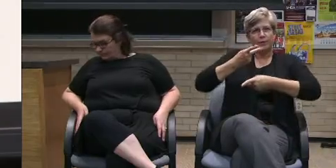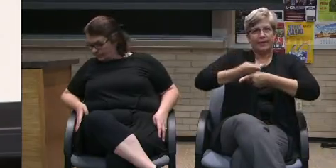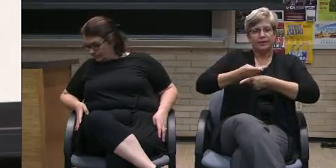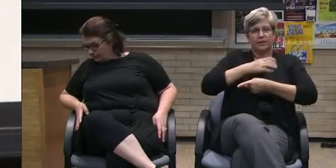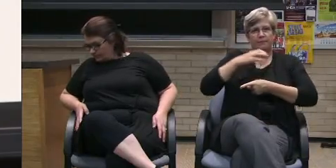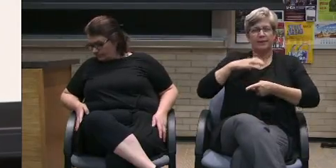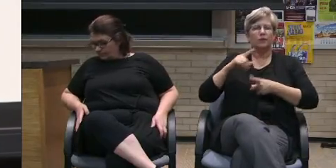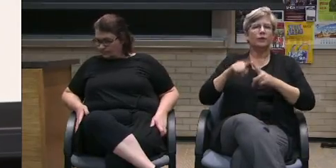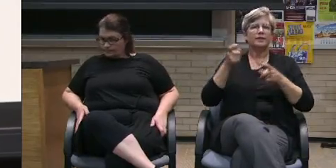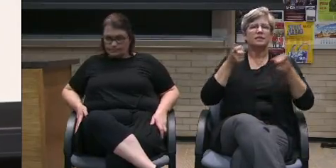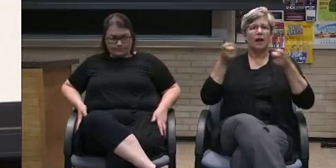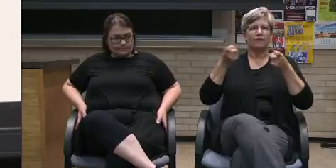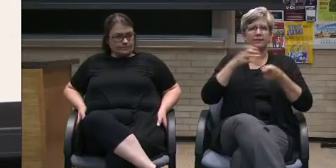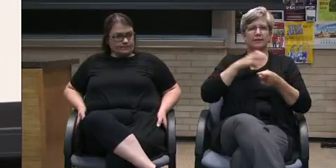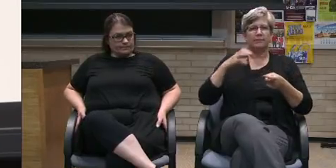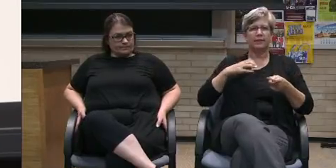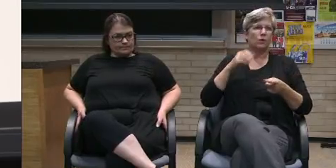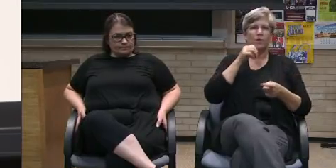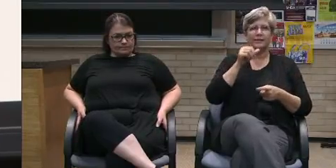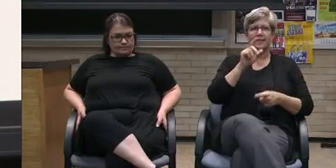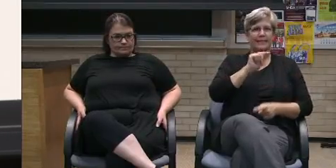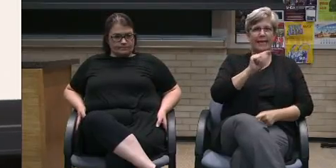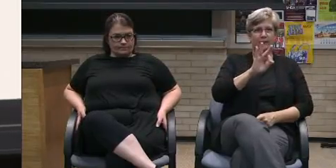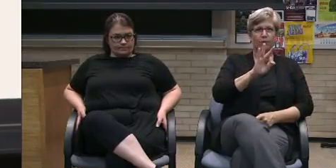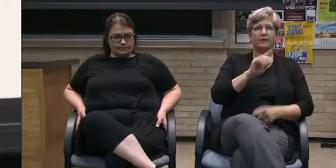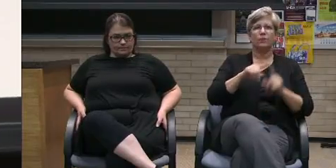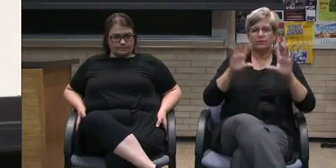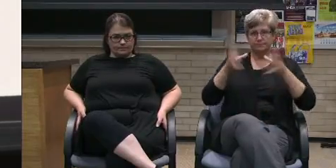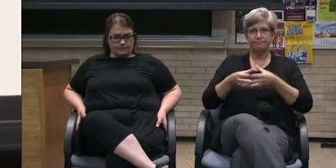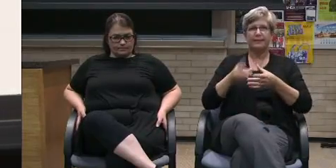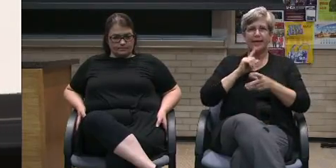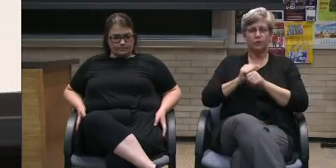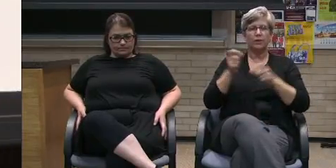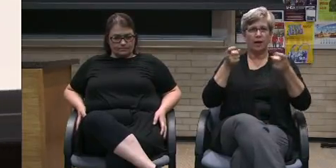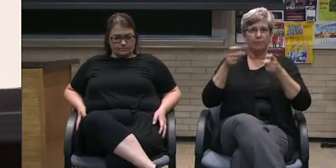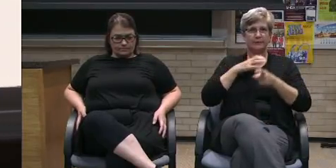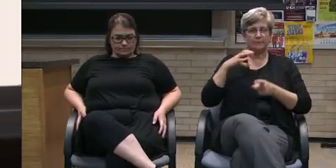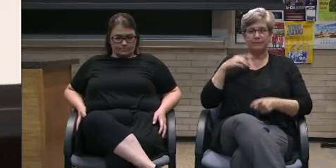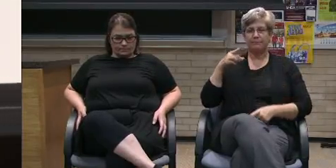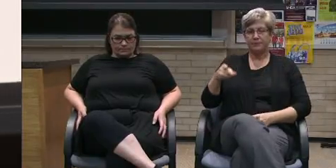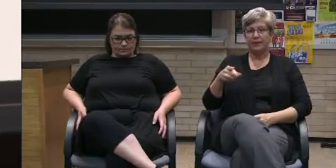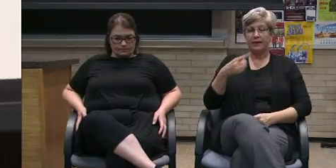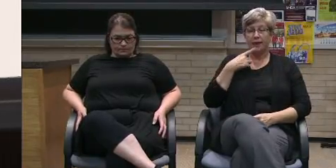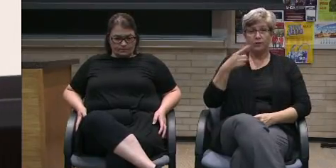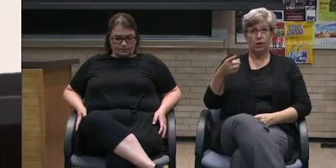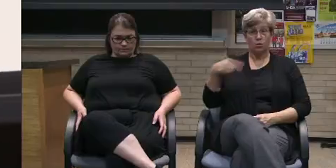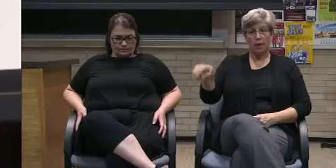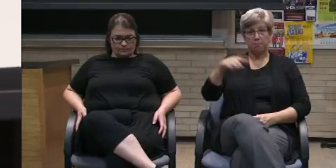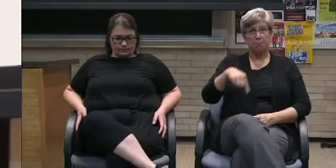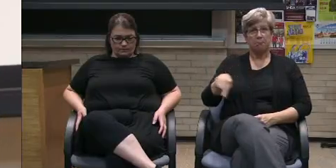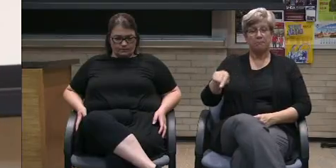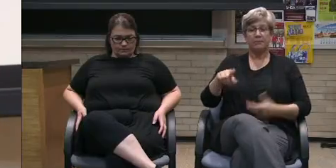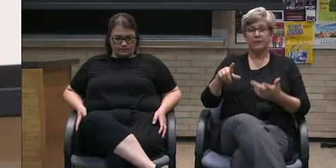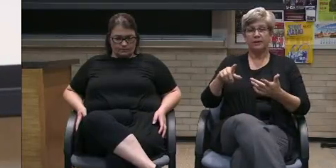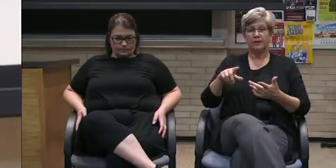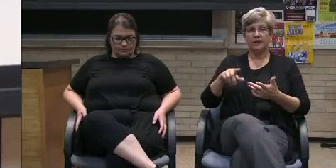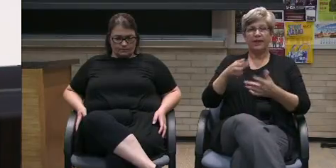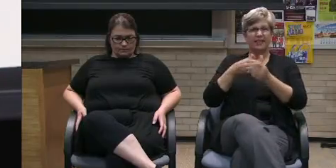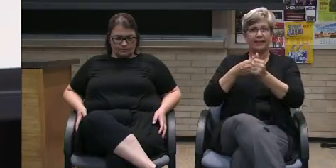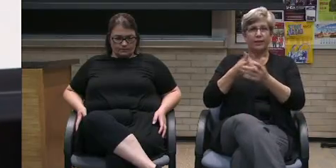governance committee. It wasn't a task force created by my office. And I said to them, well, I said to the governance